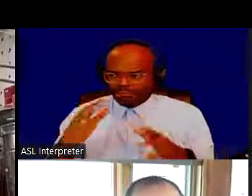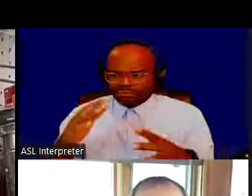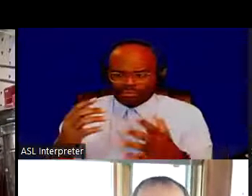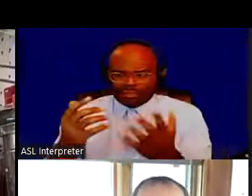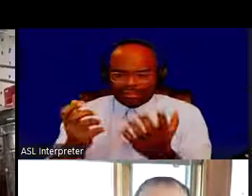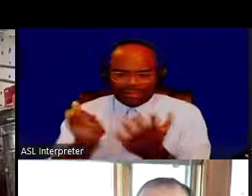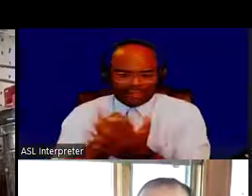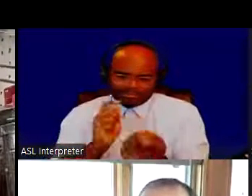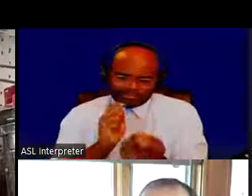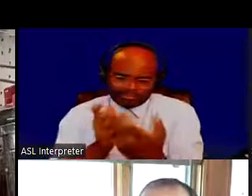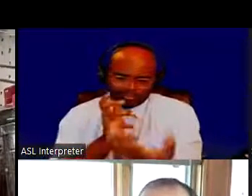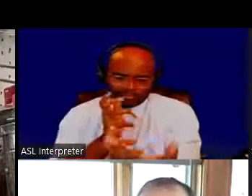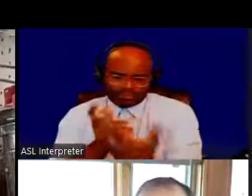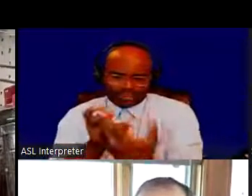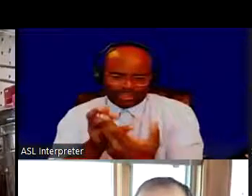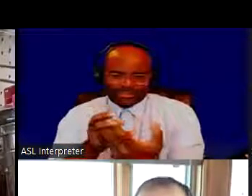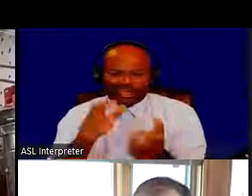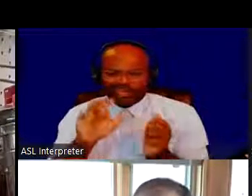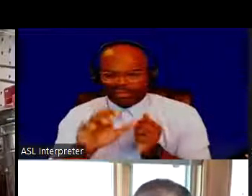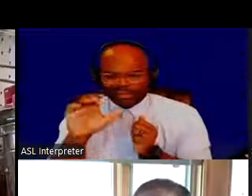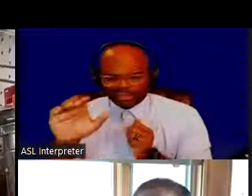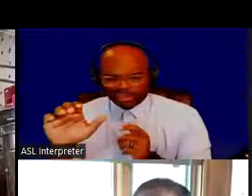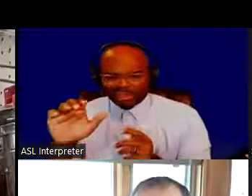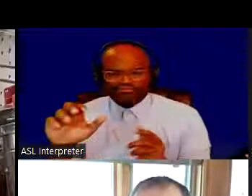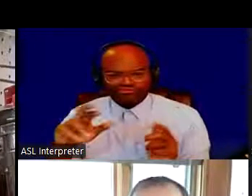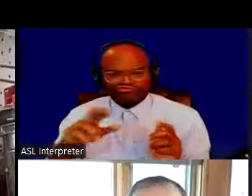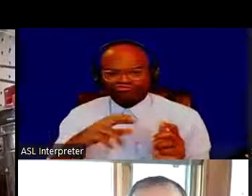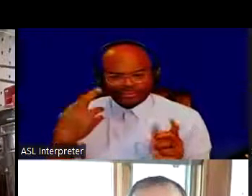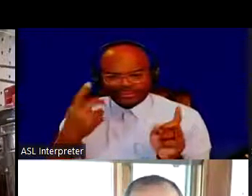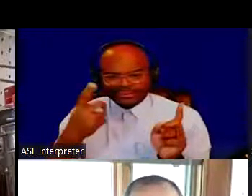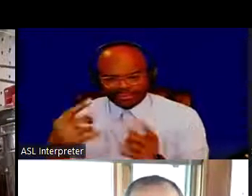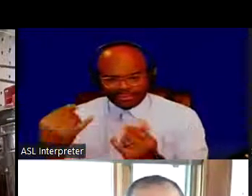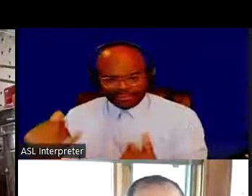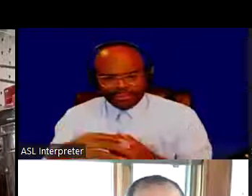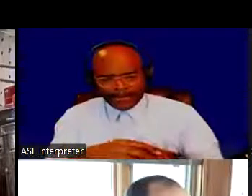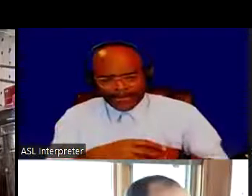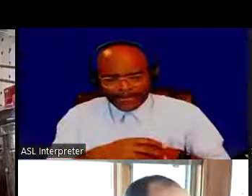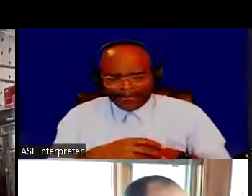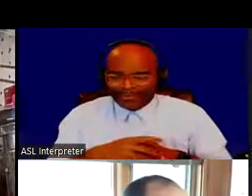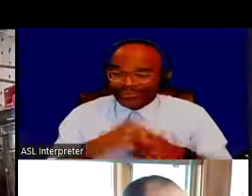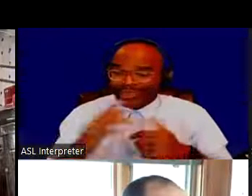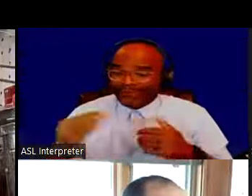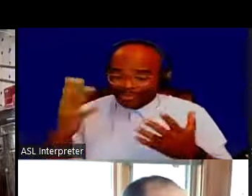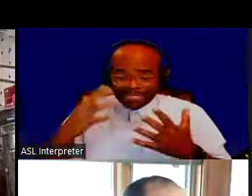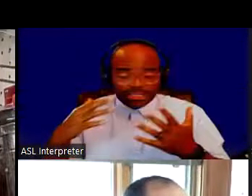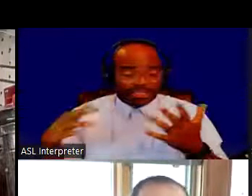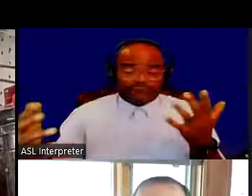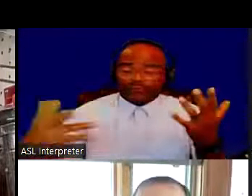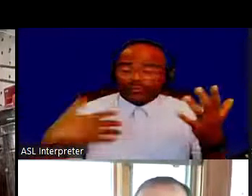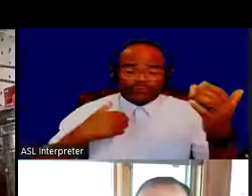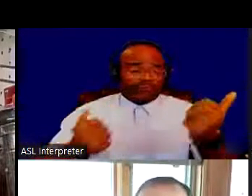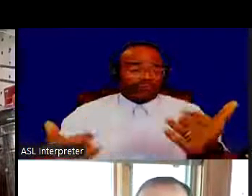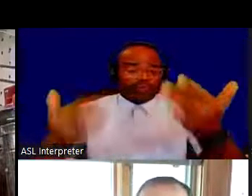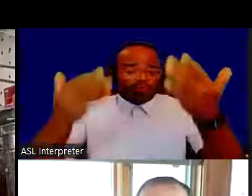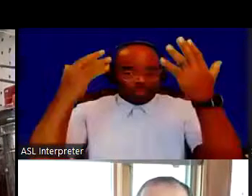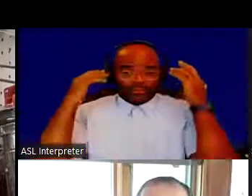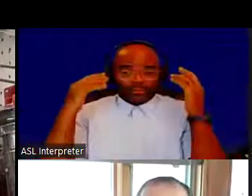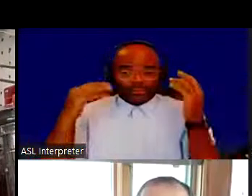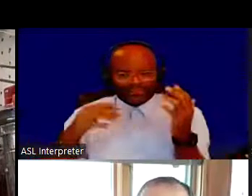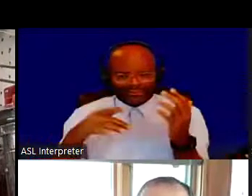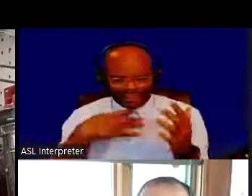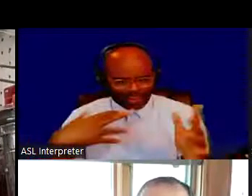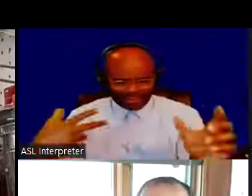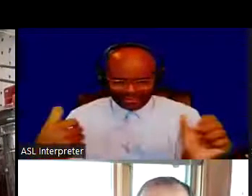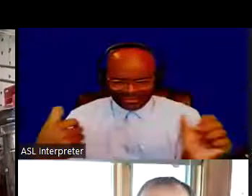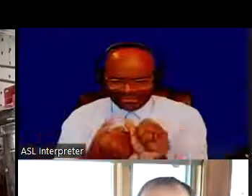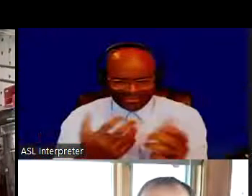adapt to climate change risks that you may be facing. It's a swirl of information. It's too much to keep up with,